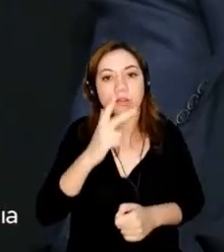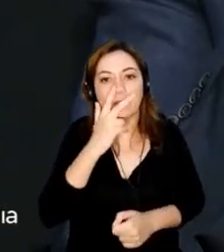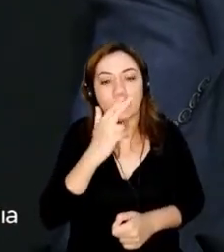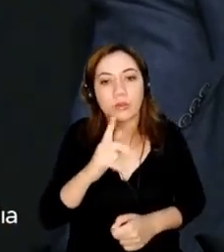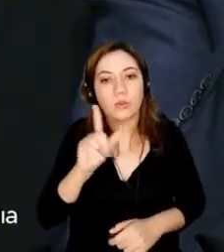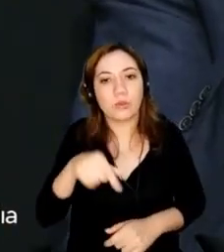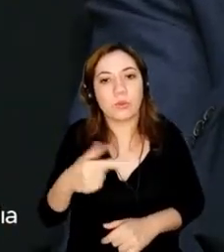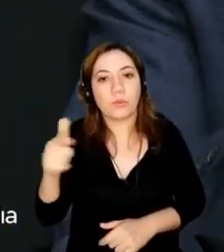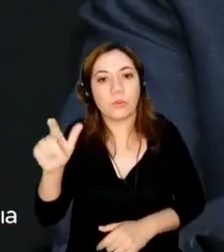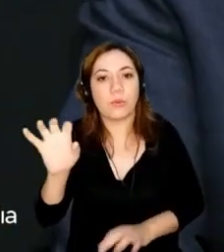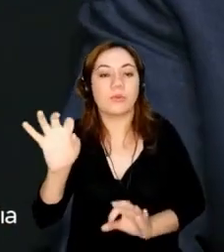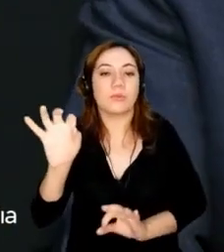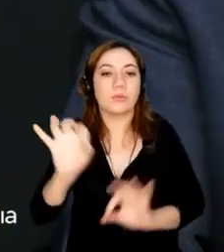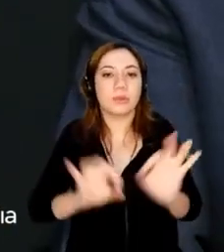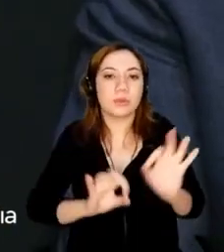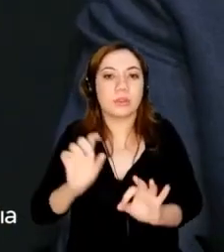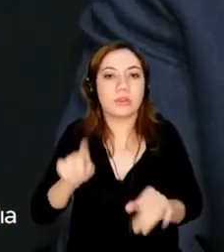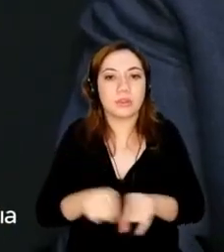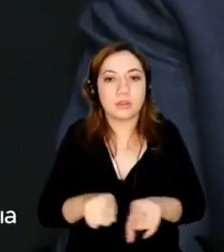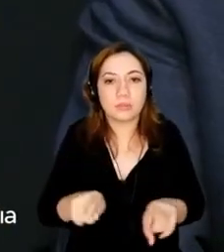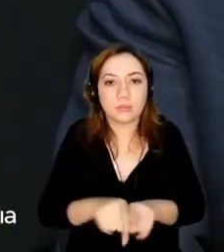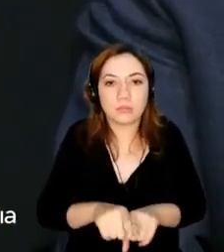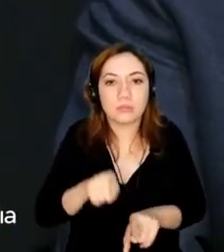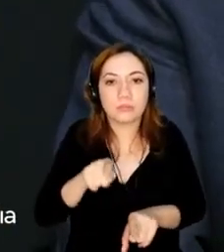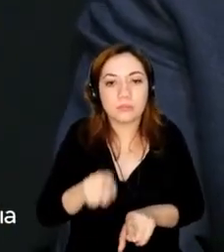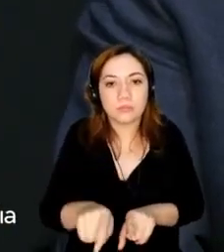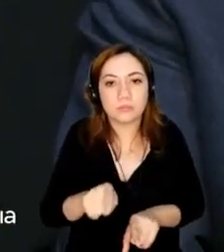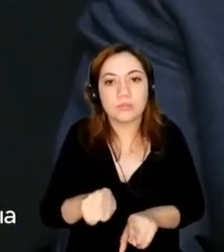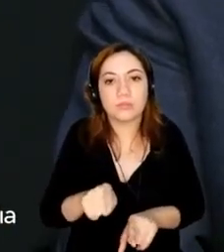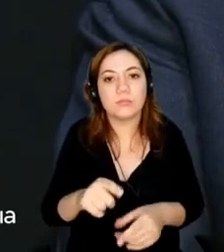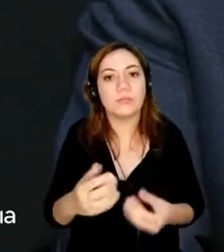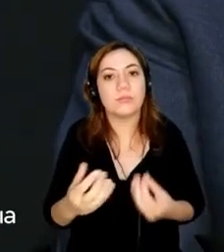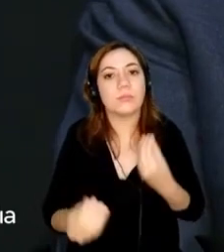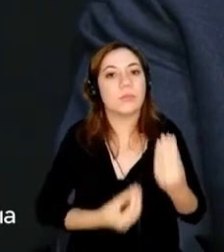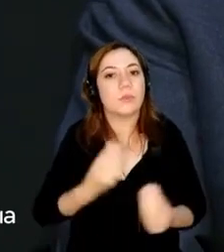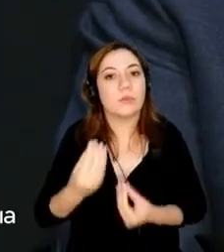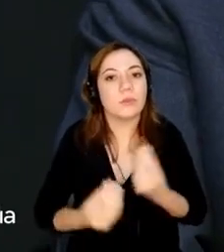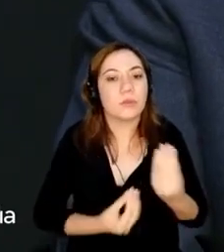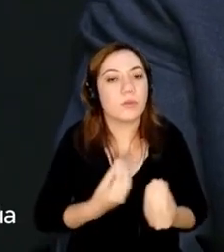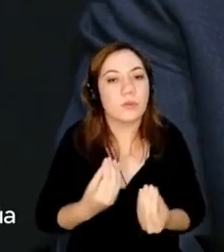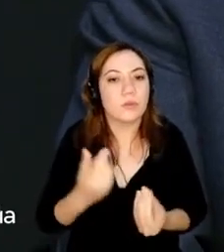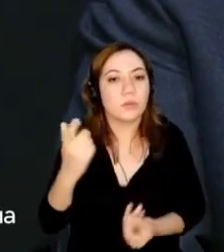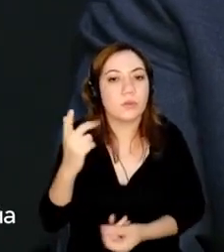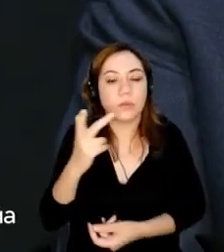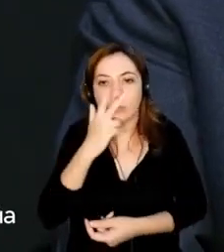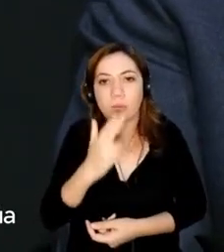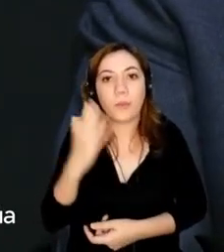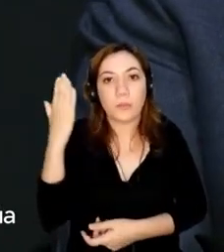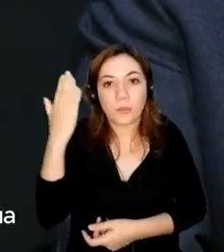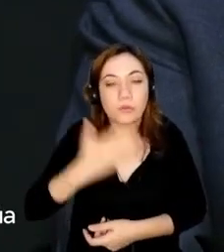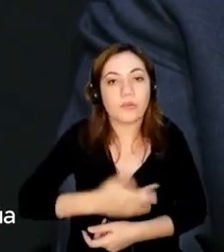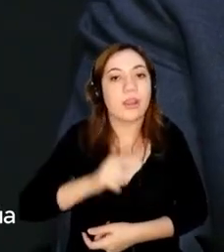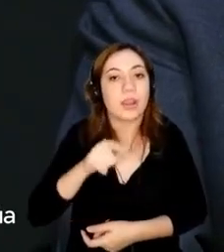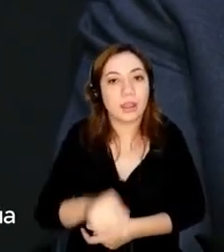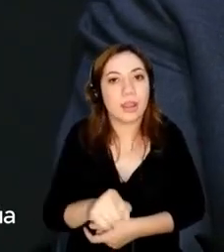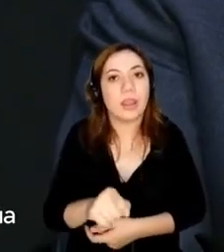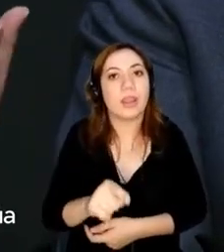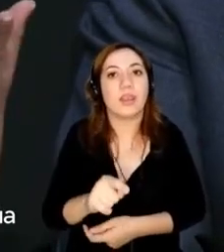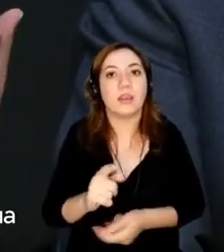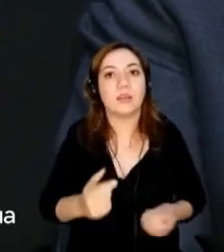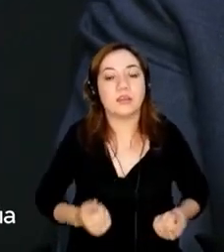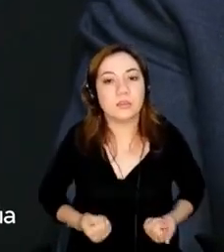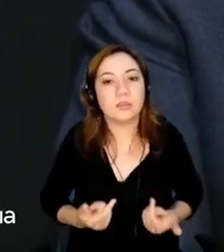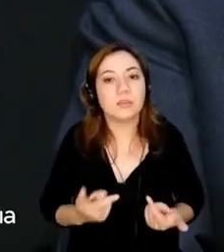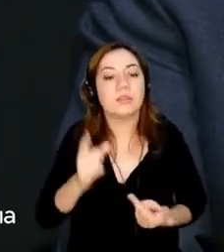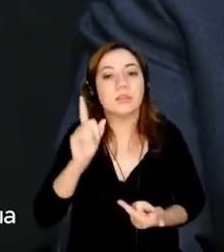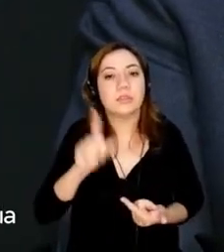was asking, like, well, how are you going to actually prove that, you know, the savings that you're talking about here? Because you could end up